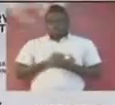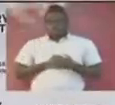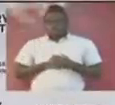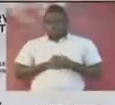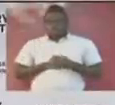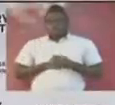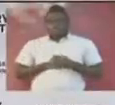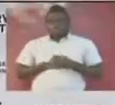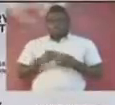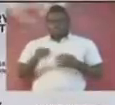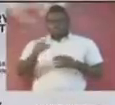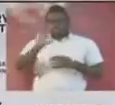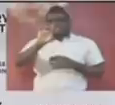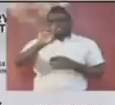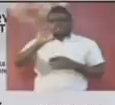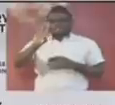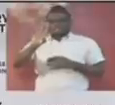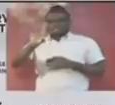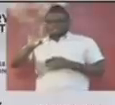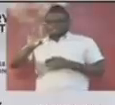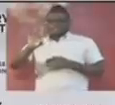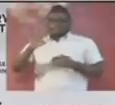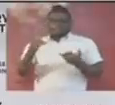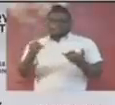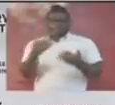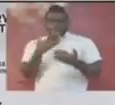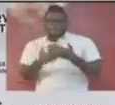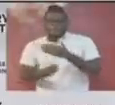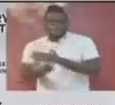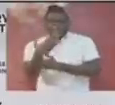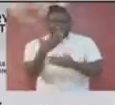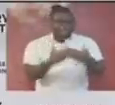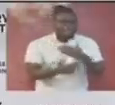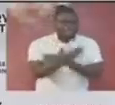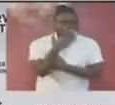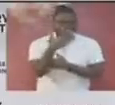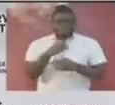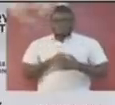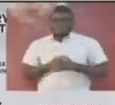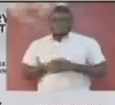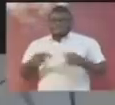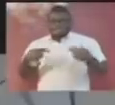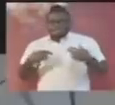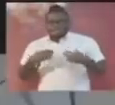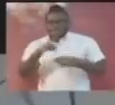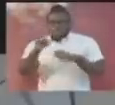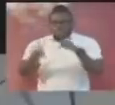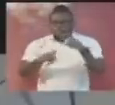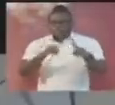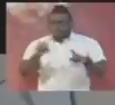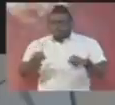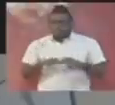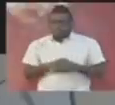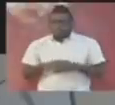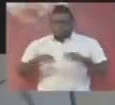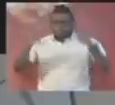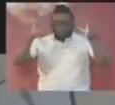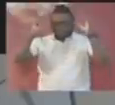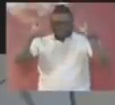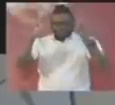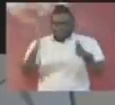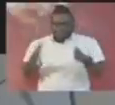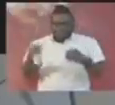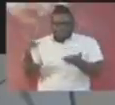Hi, good morning. Fayola Bostic from Wired 868. I have a question for the Minister that is concerning